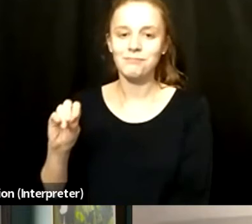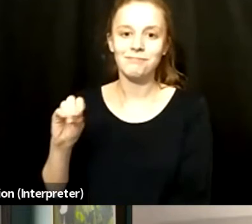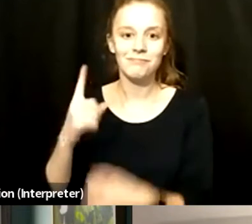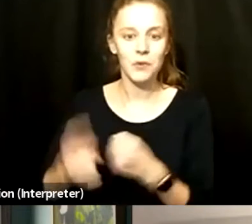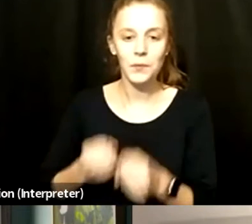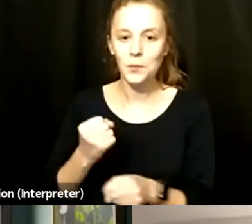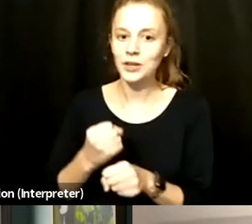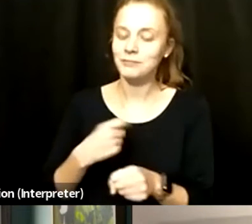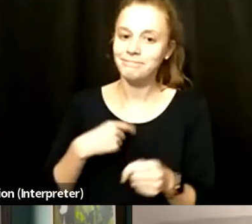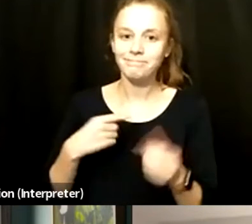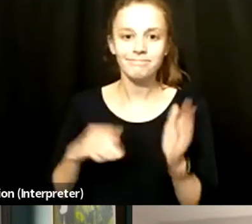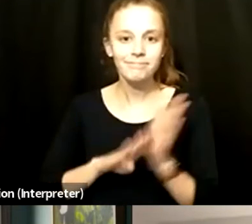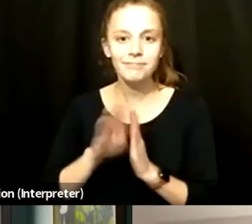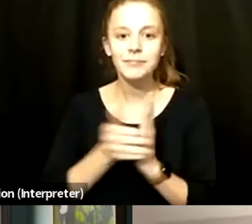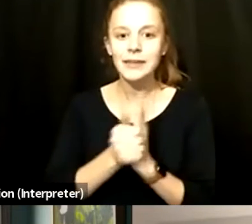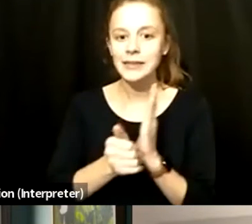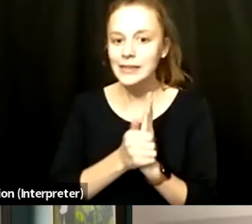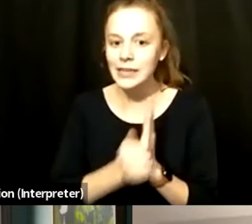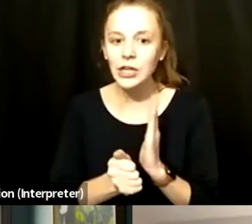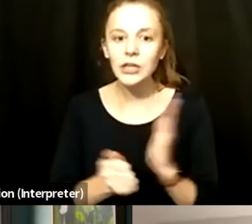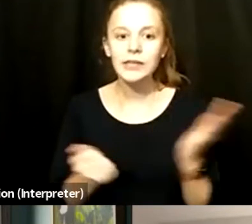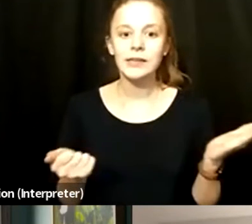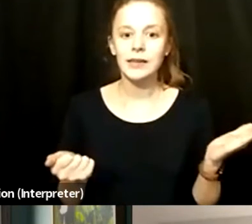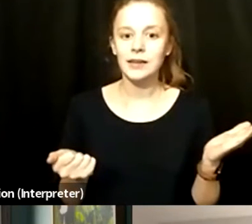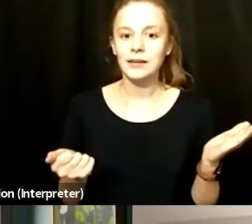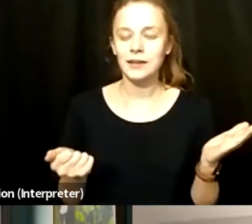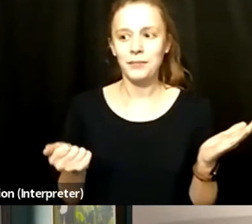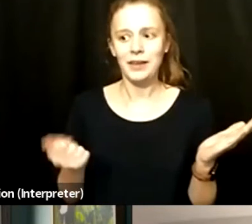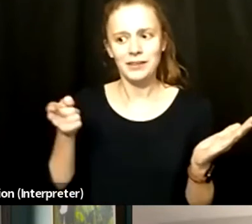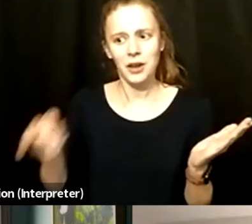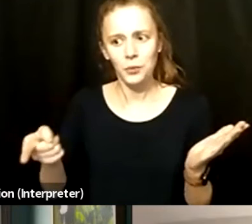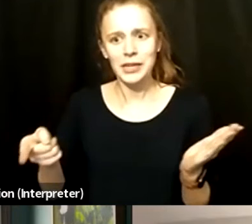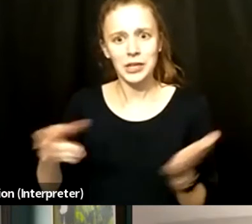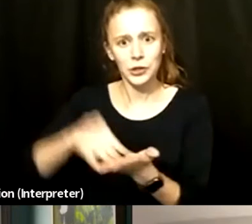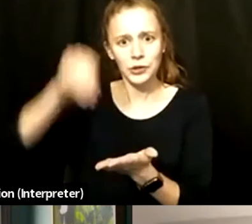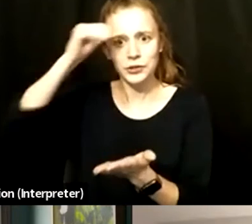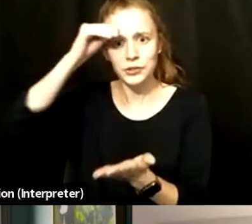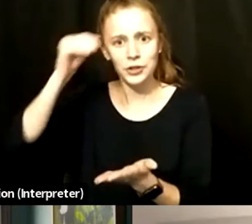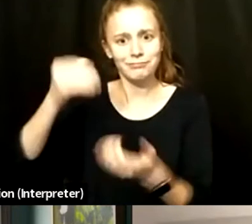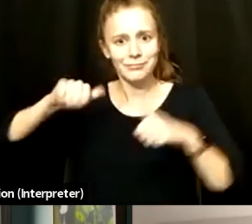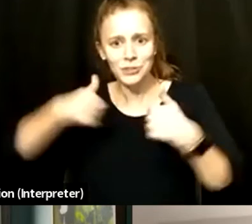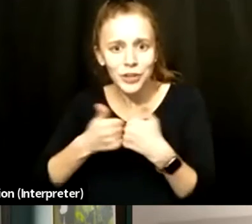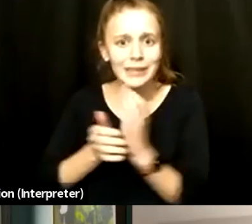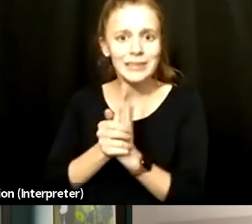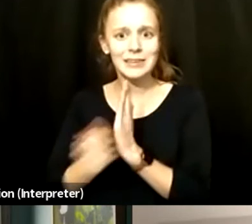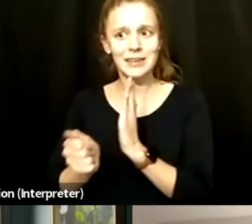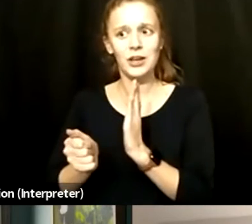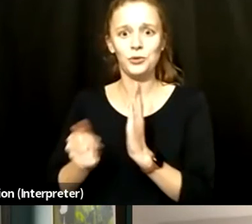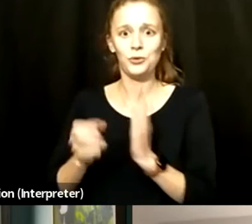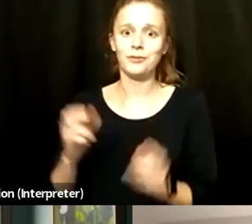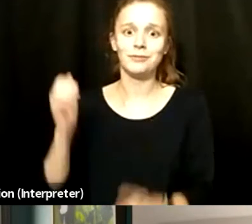actually do anything that is like challenging to us? Or are we just going to do the same exact roles over and over and over